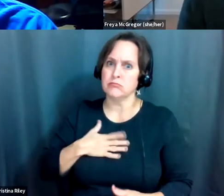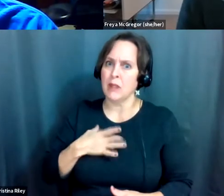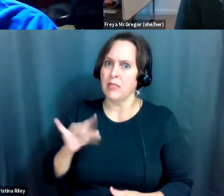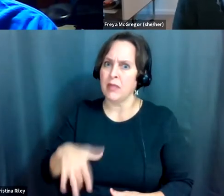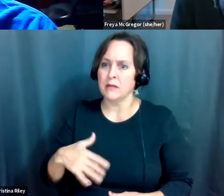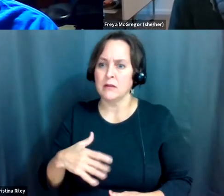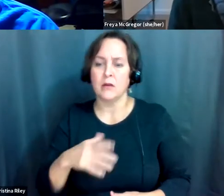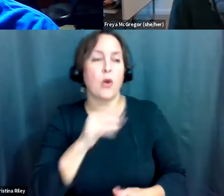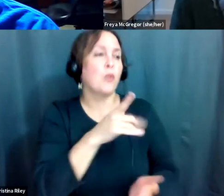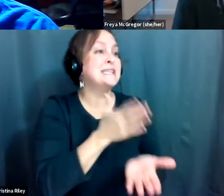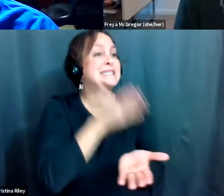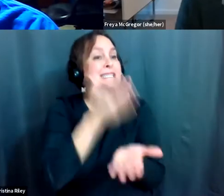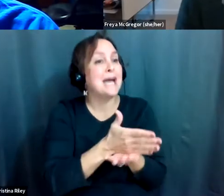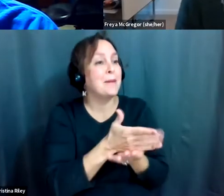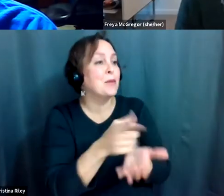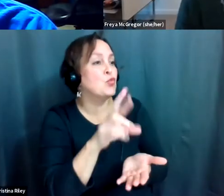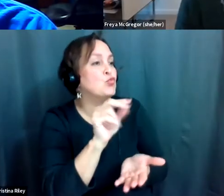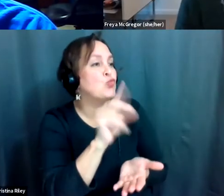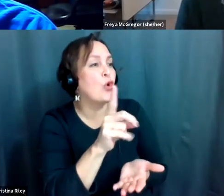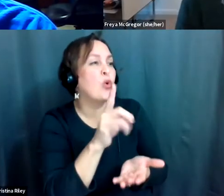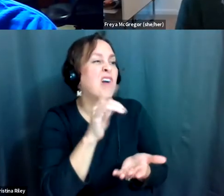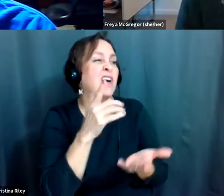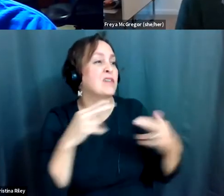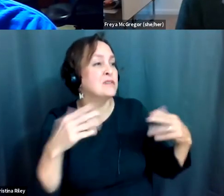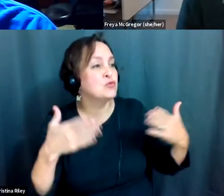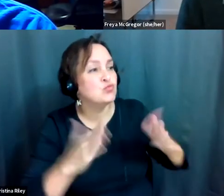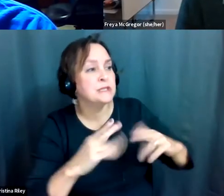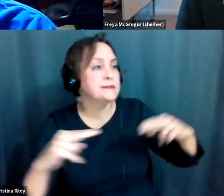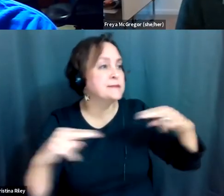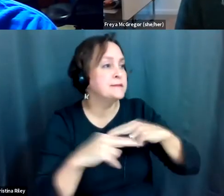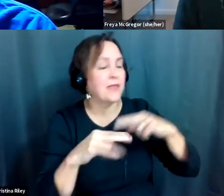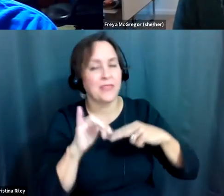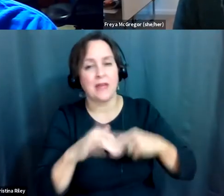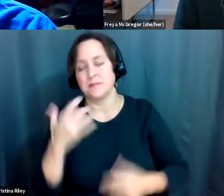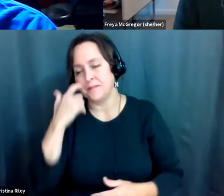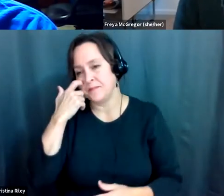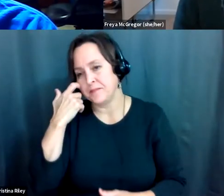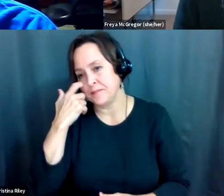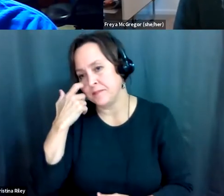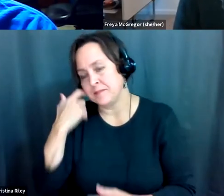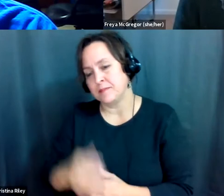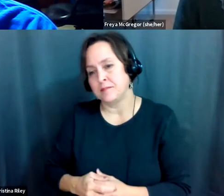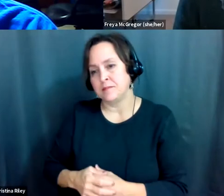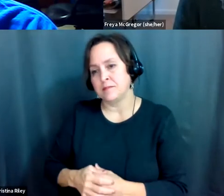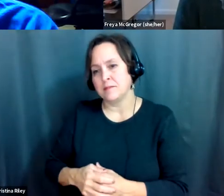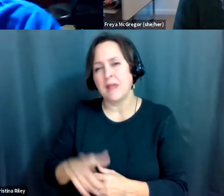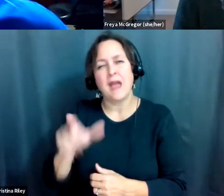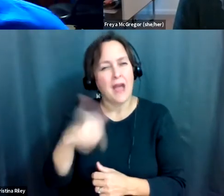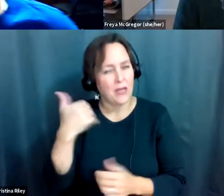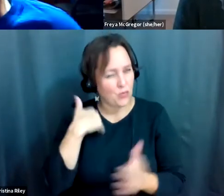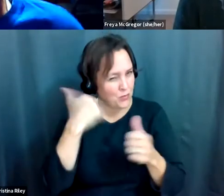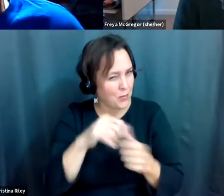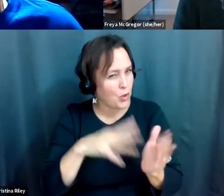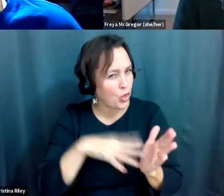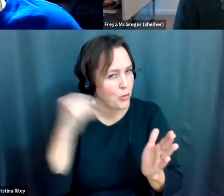like we're stopping here. There's a road or something, um, sort of signaling verbally. Um, and the other thing I remember learning is that,